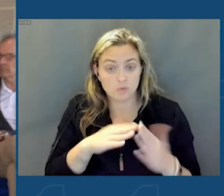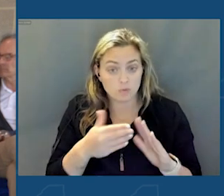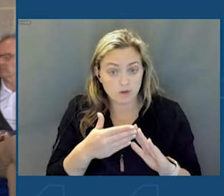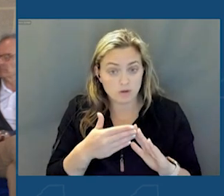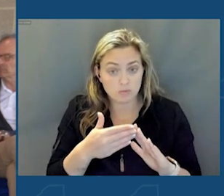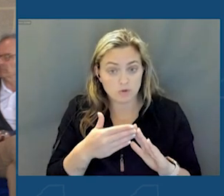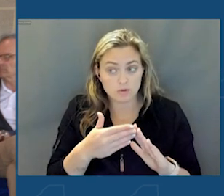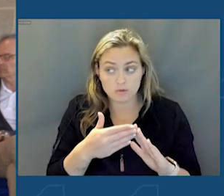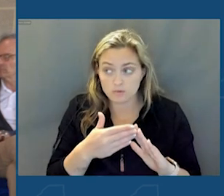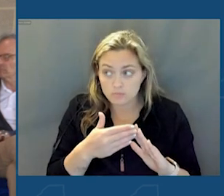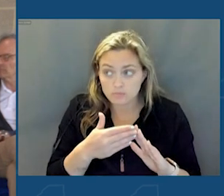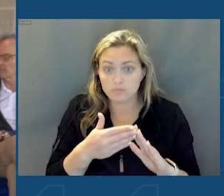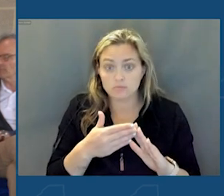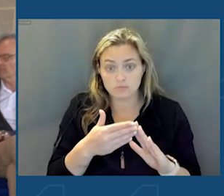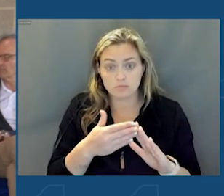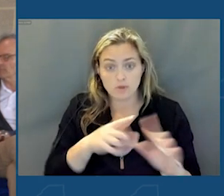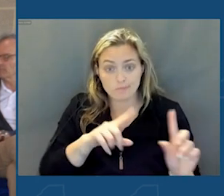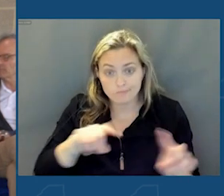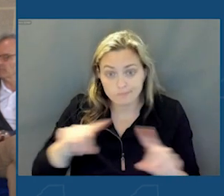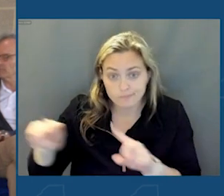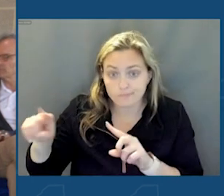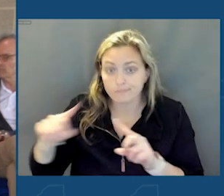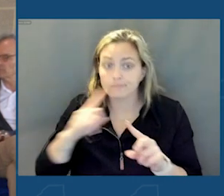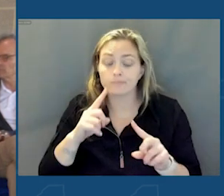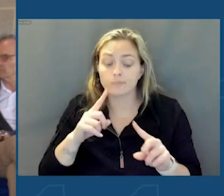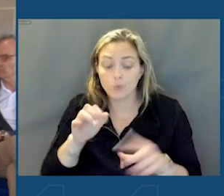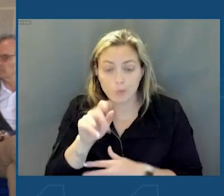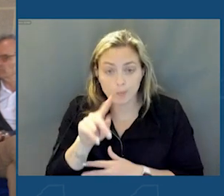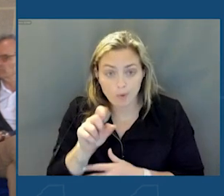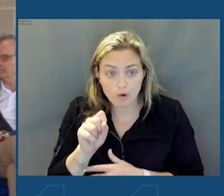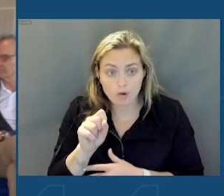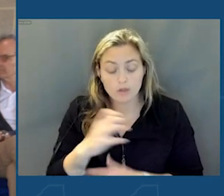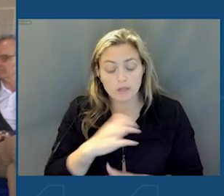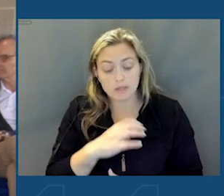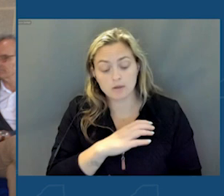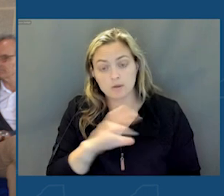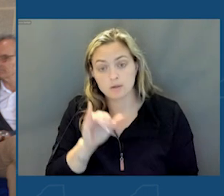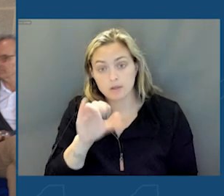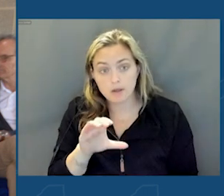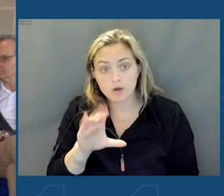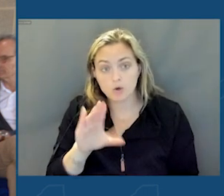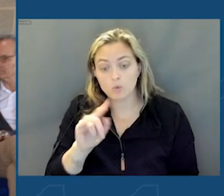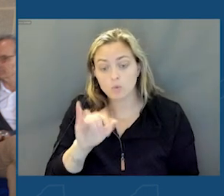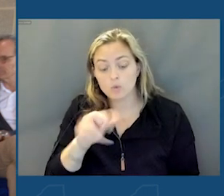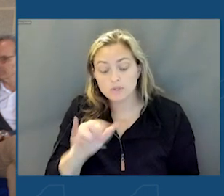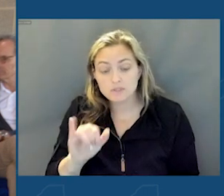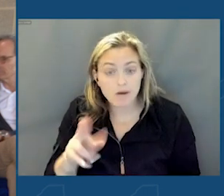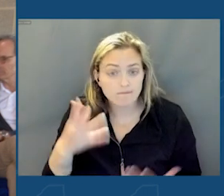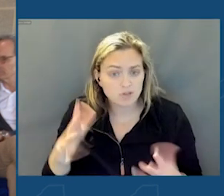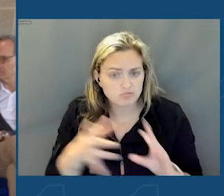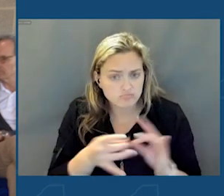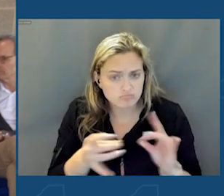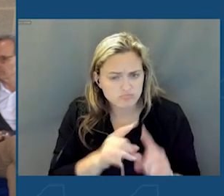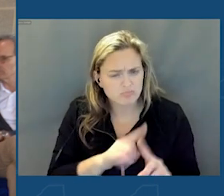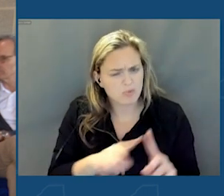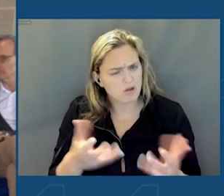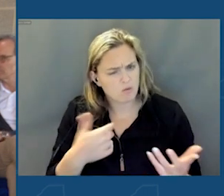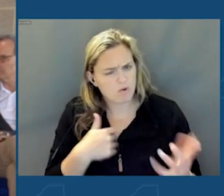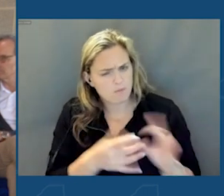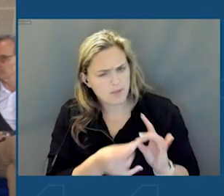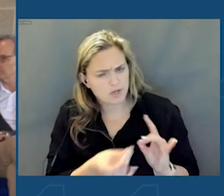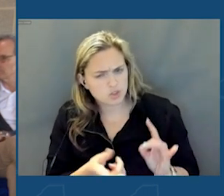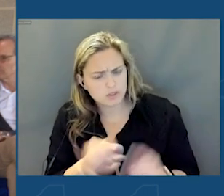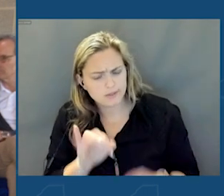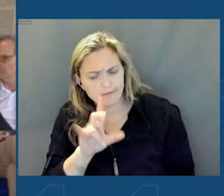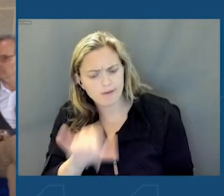parks. And throughout the process, Commissioner Eric Kulisad was mentioned, but I'd like to mention a deputy